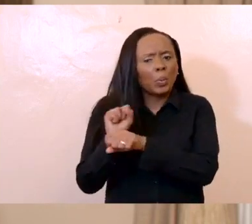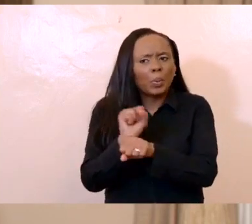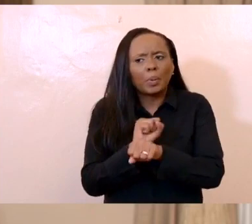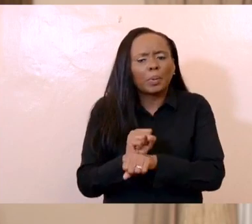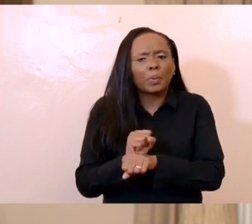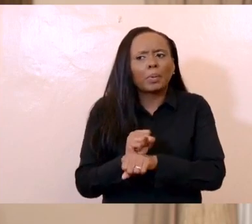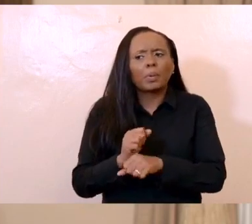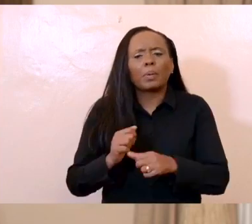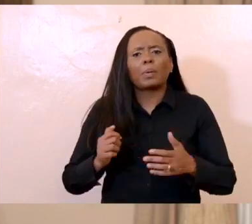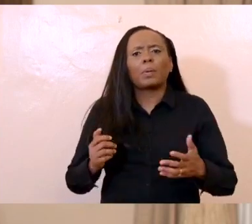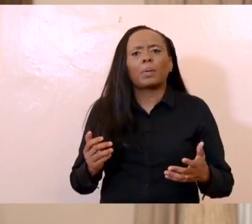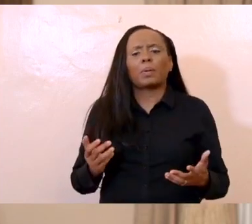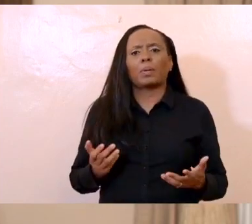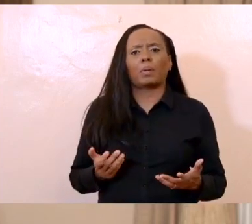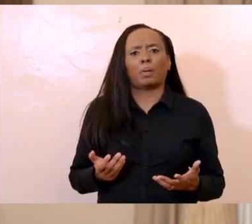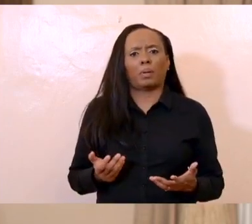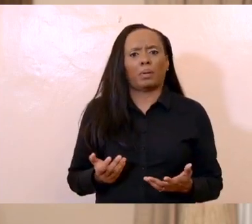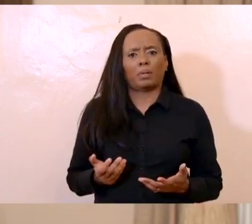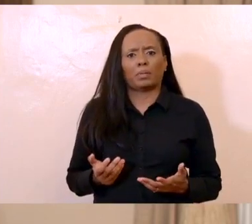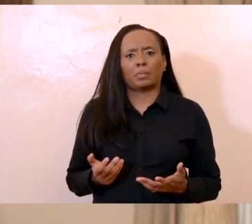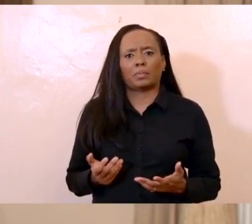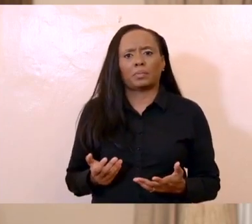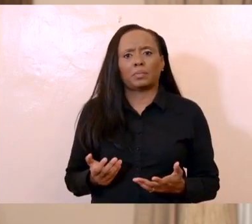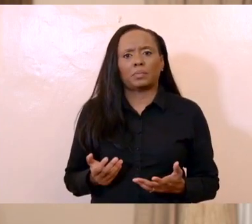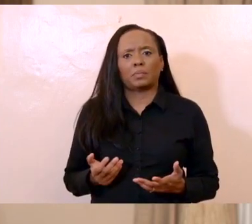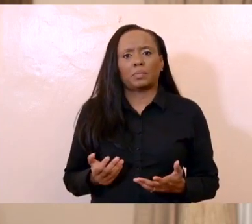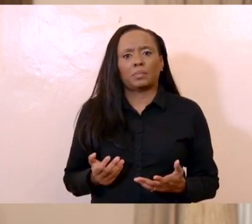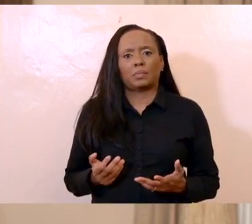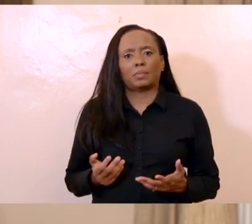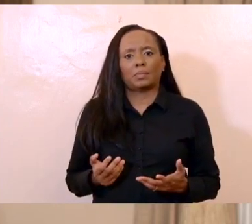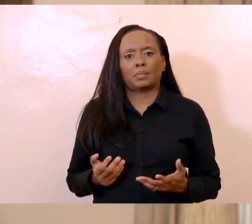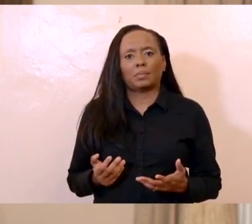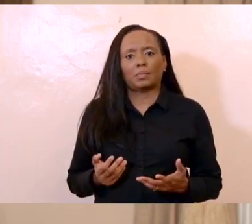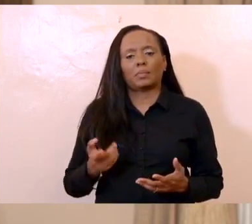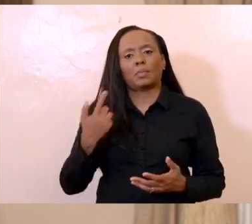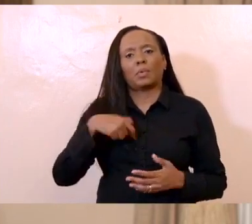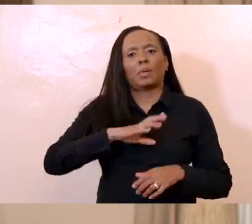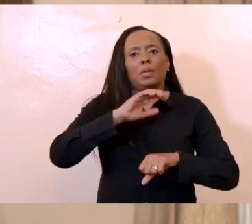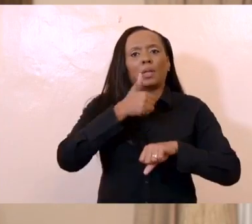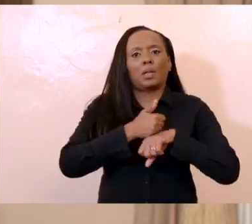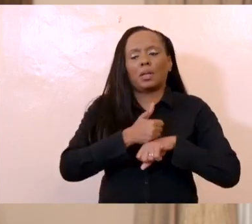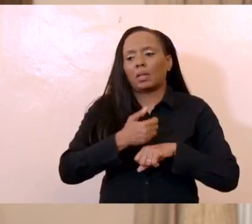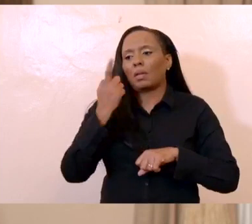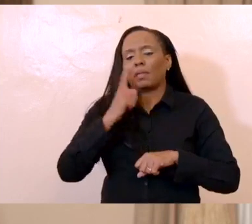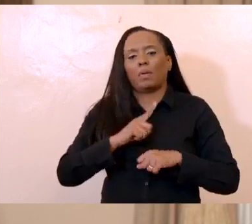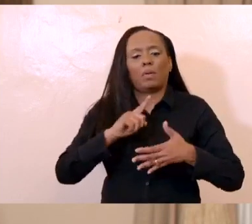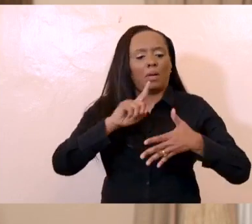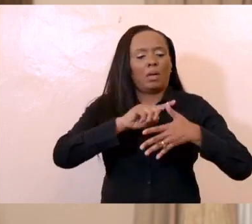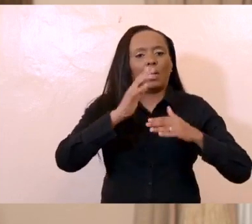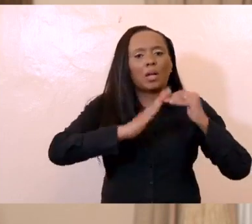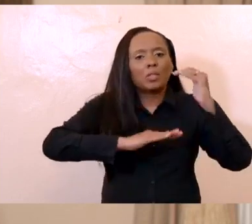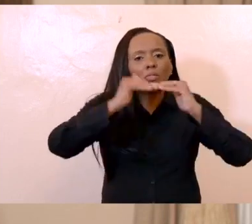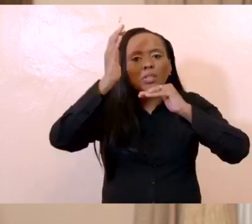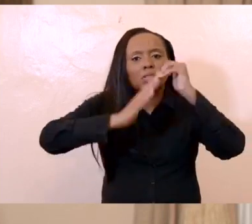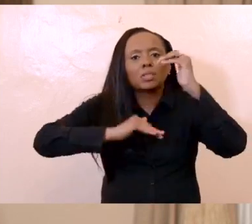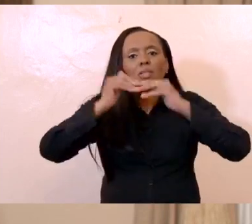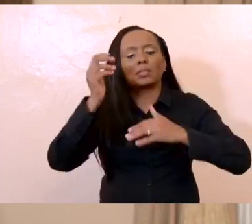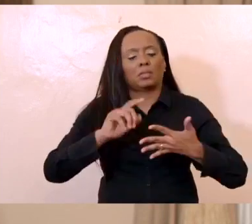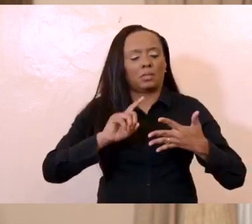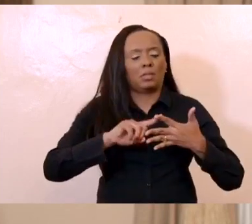So in saying, we developed, for instance, guidelines for the construction industry, for the